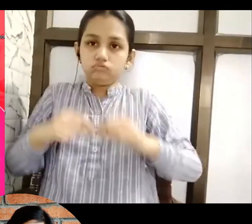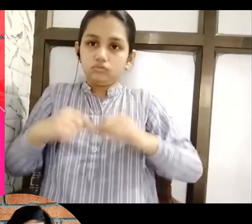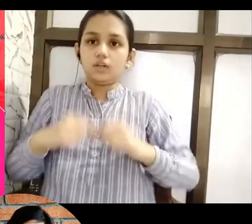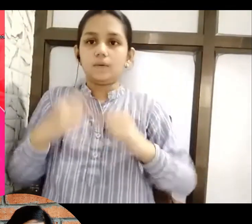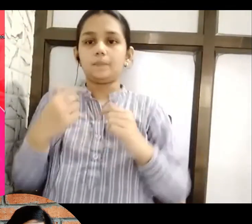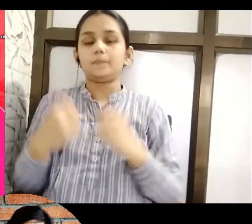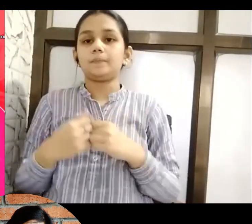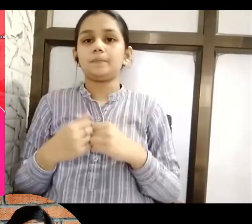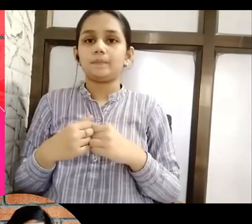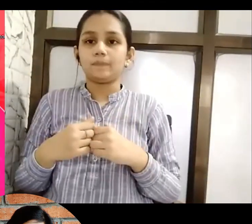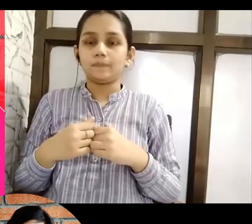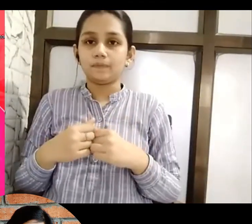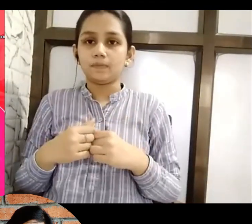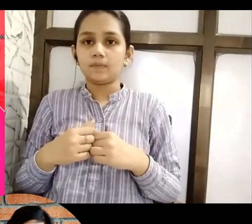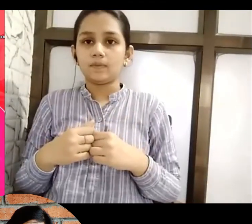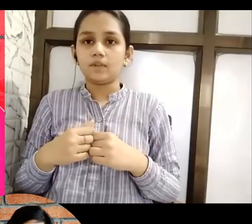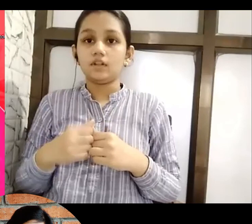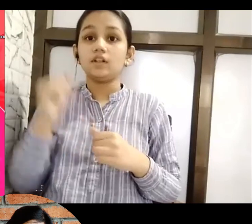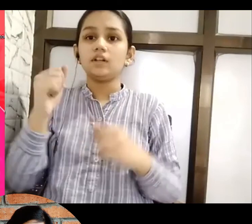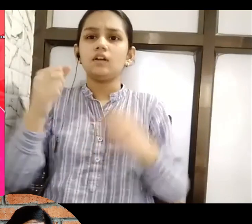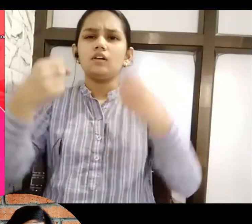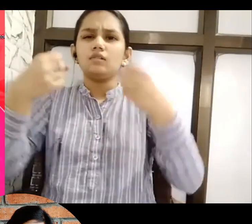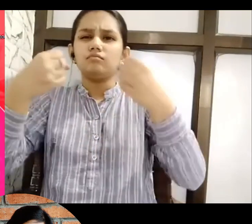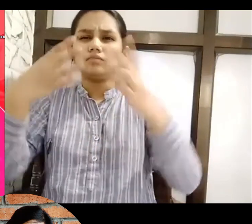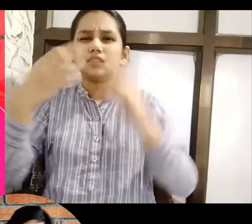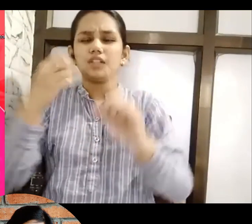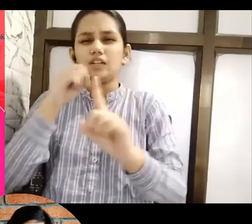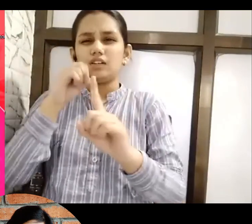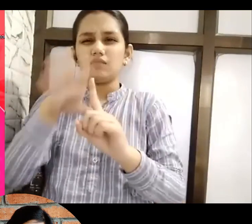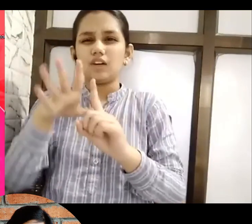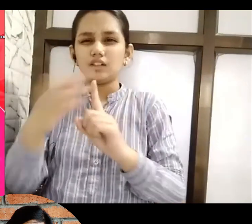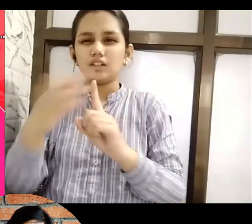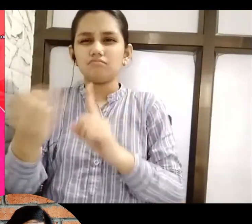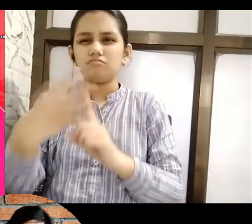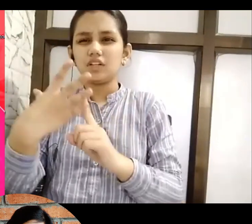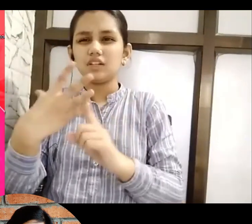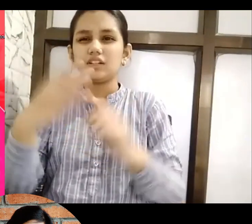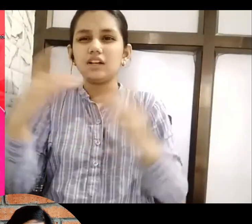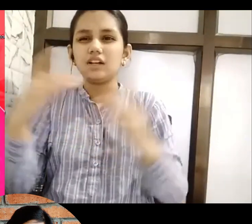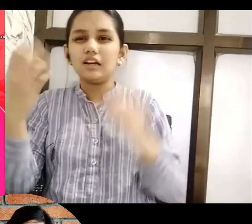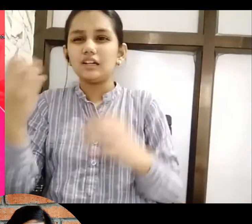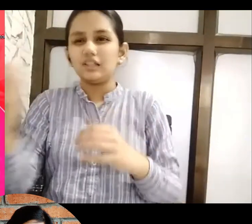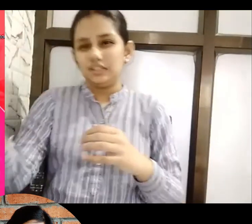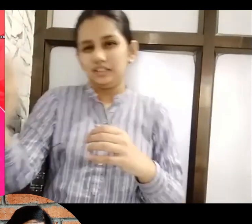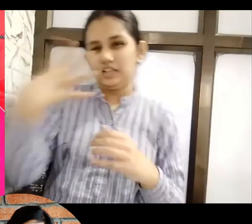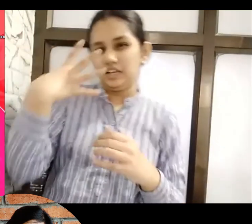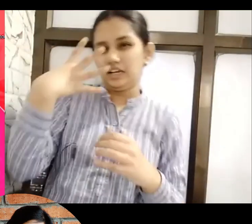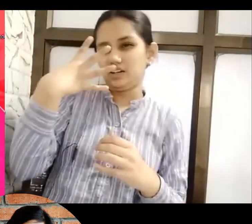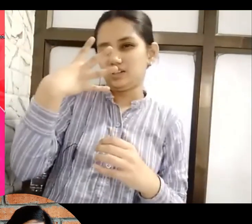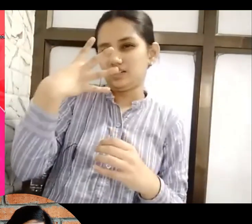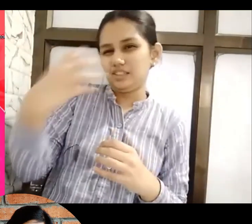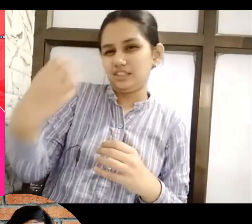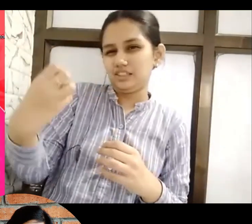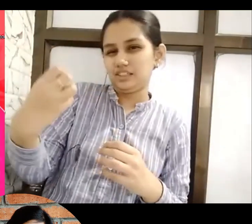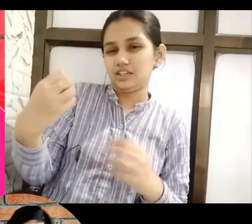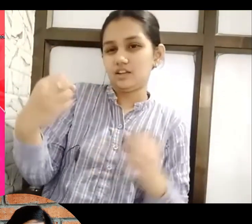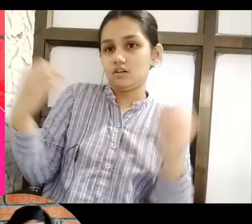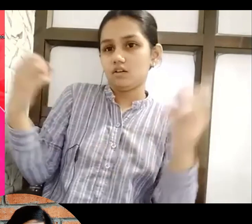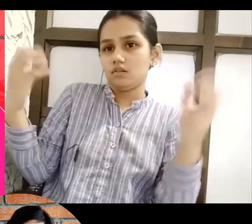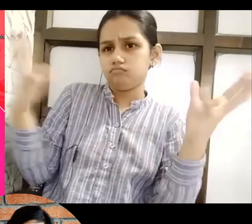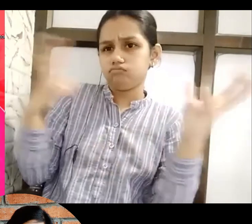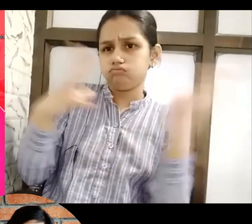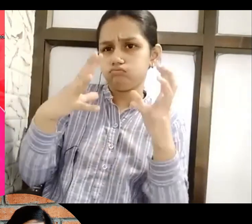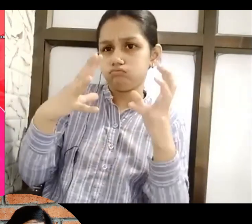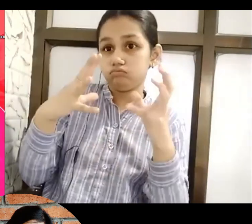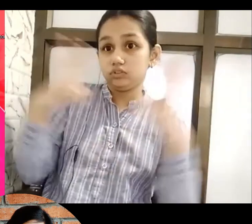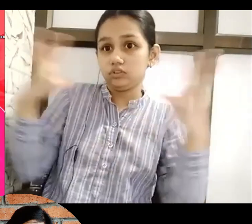And then it is my effects. In effects, we saw no effect, shadow effect. Again, if I want to go